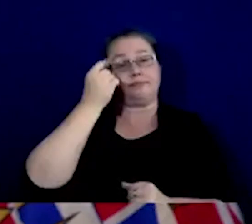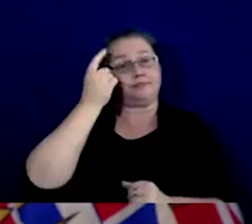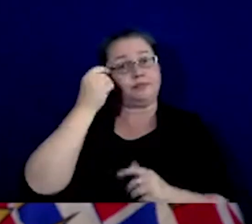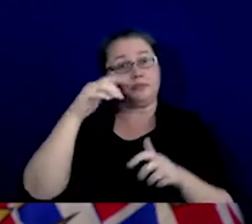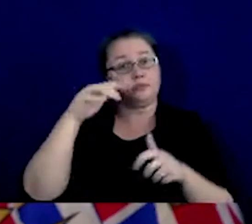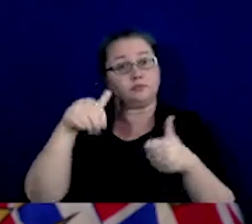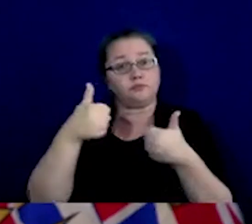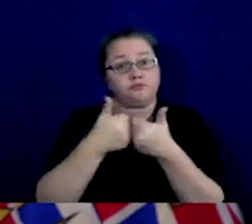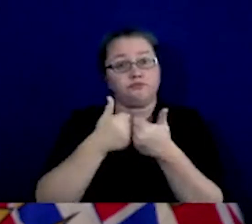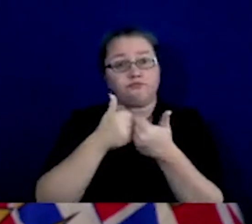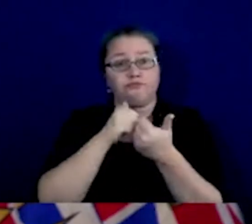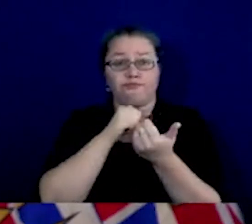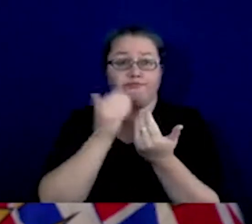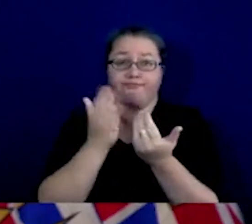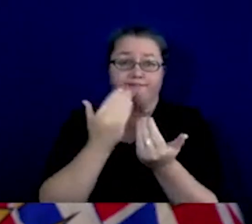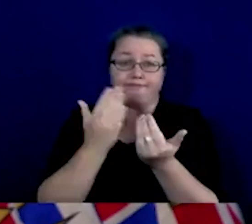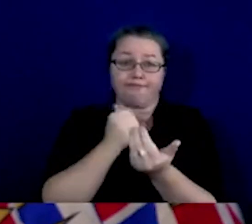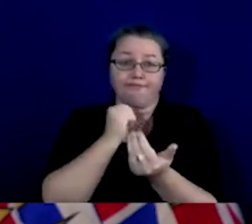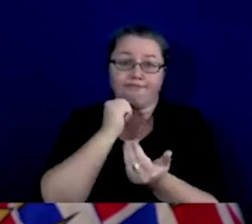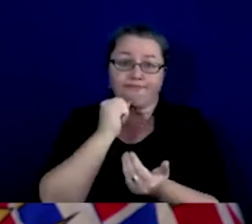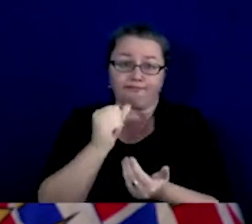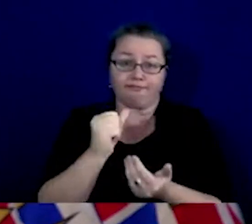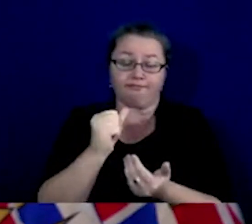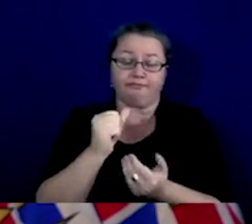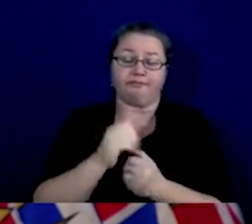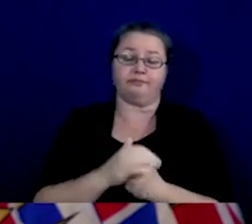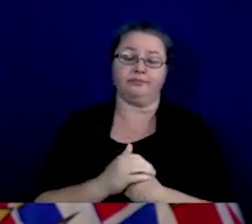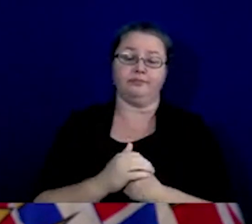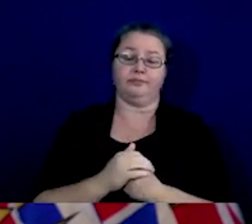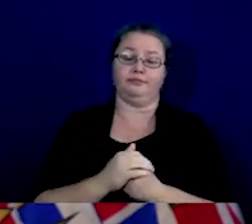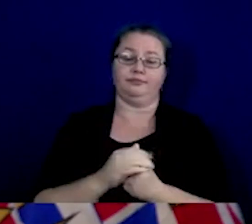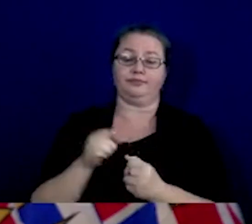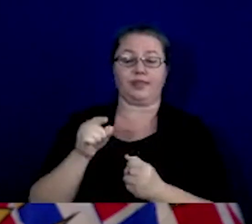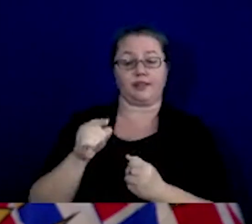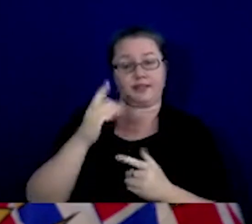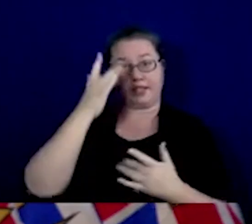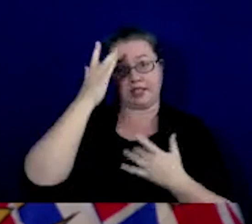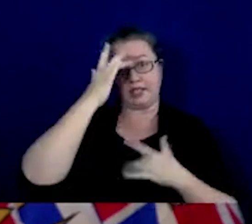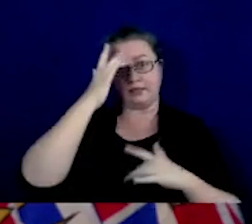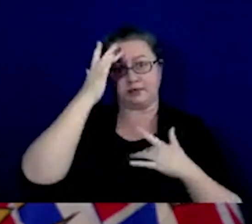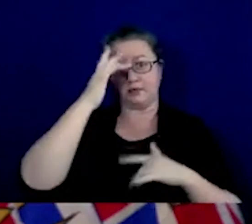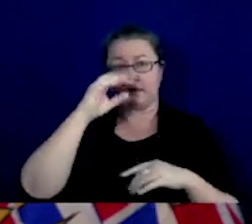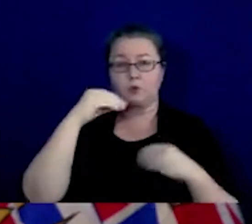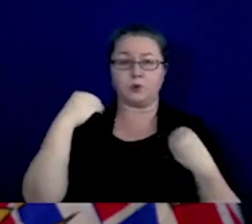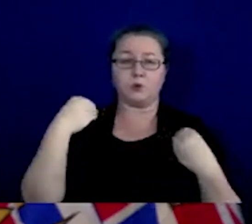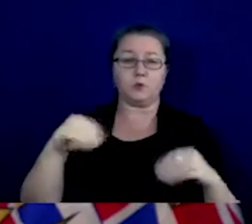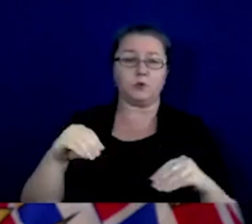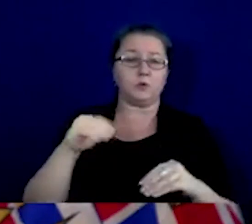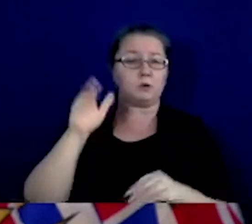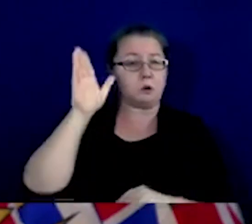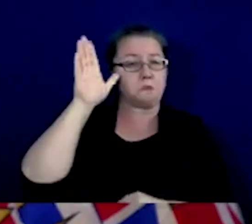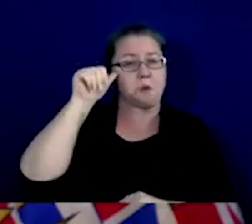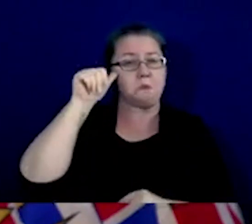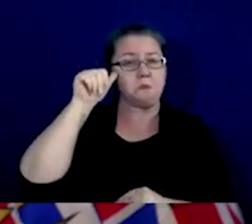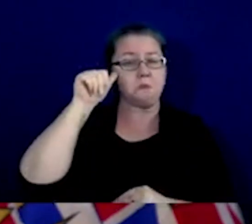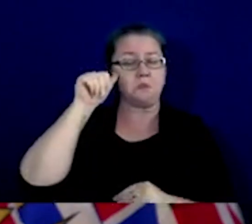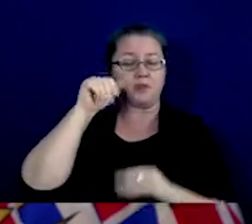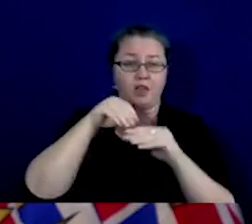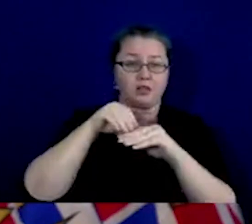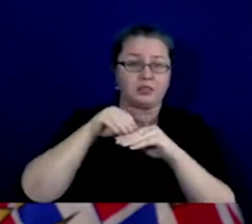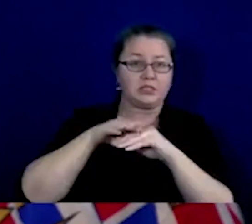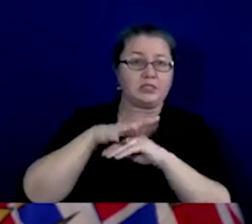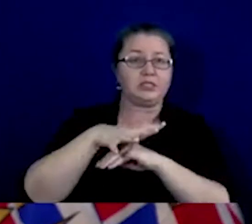they do need to be in the facility safely. If we have one visitor for every single person in